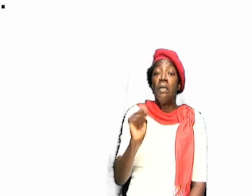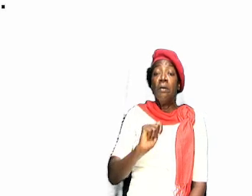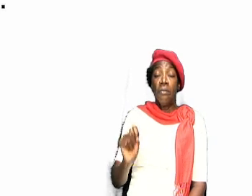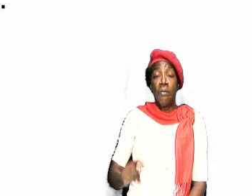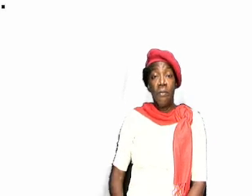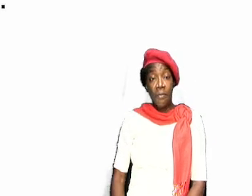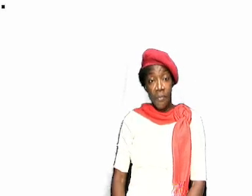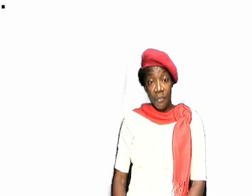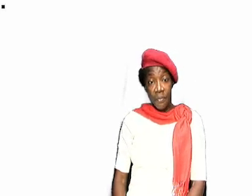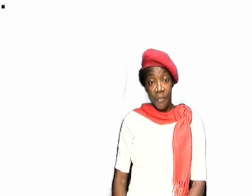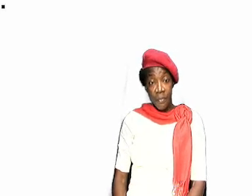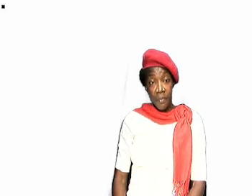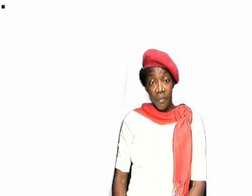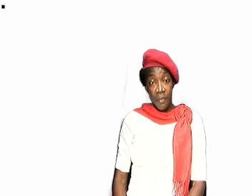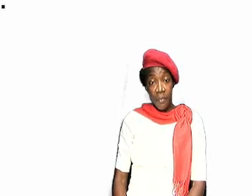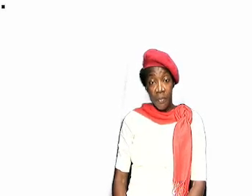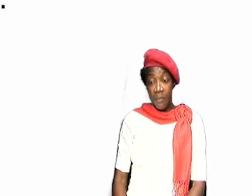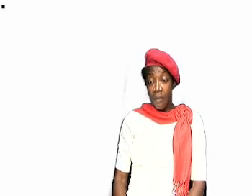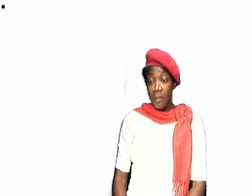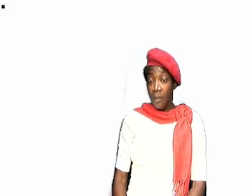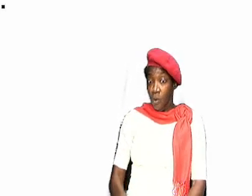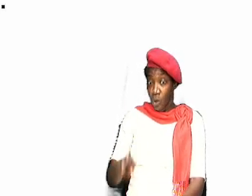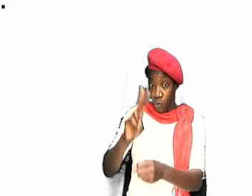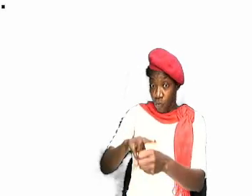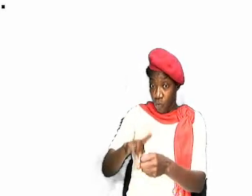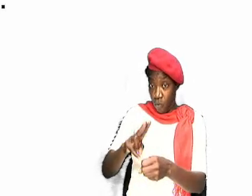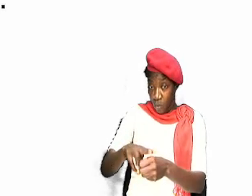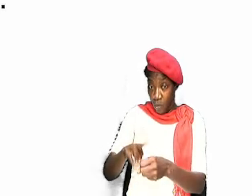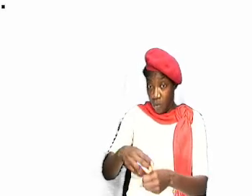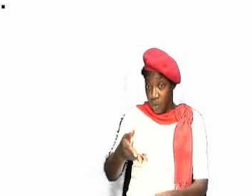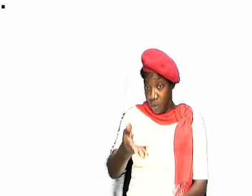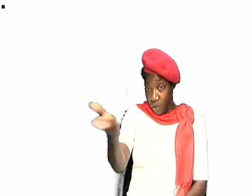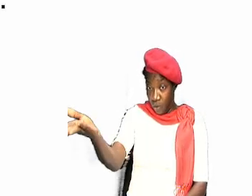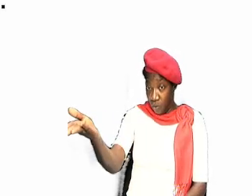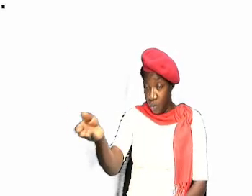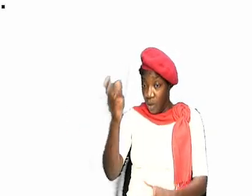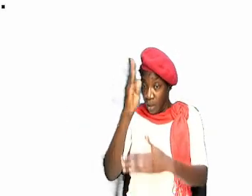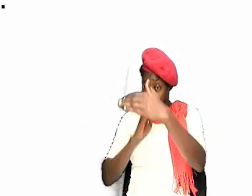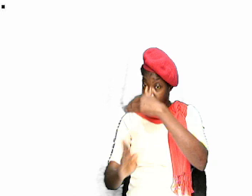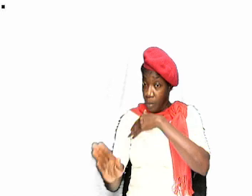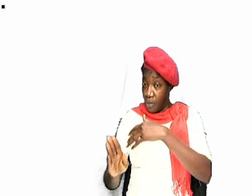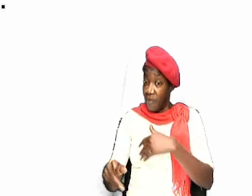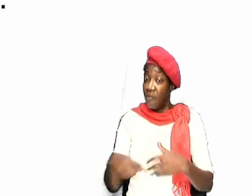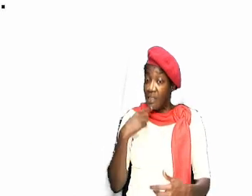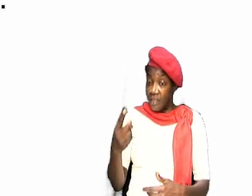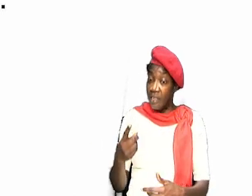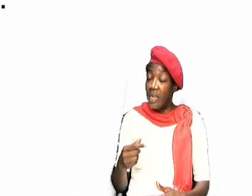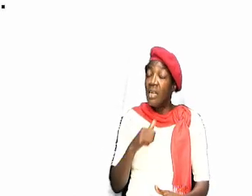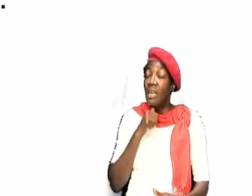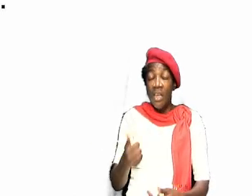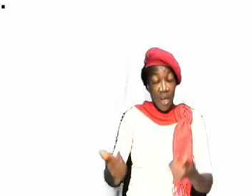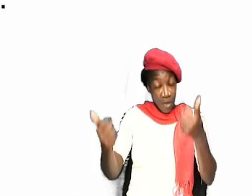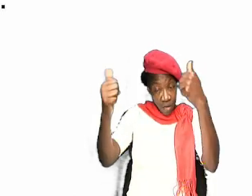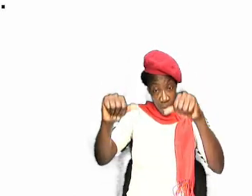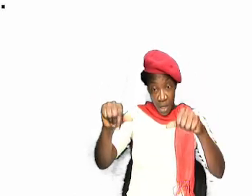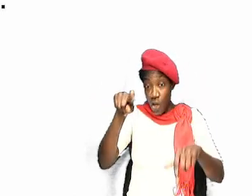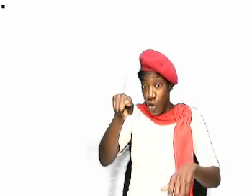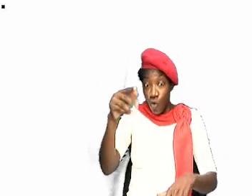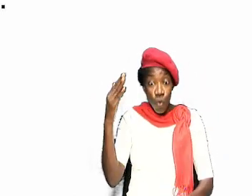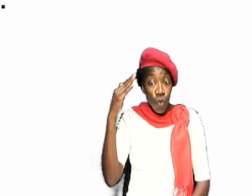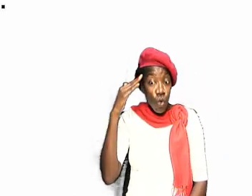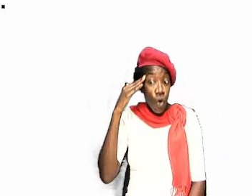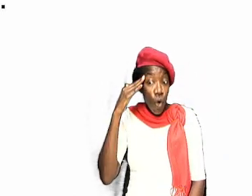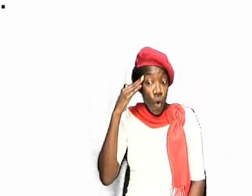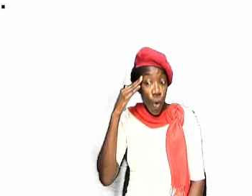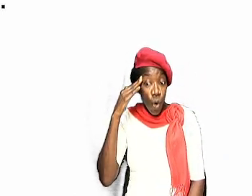And I want to warn the people of God that the prophet said to be disobedient. You see, when you know to